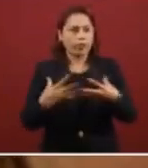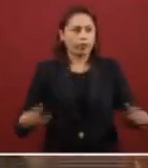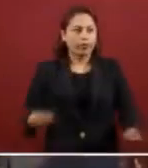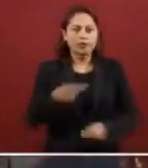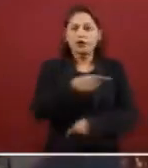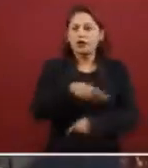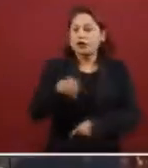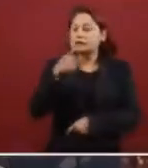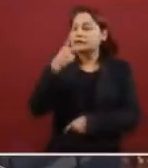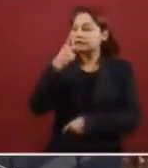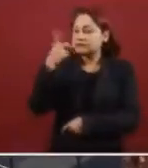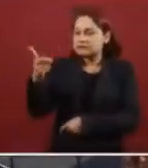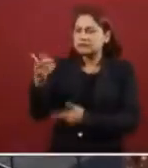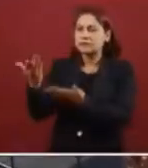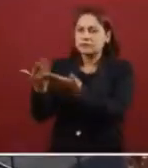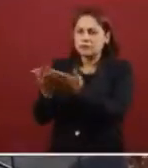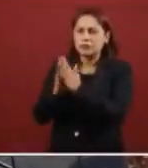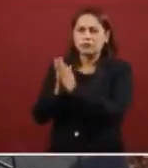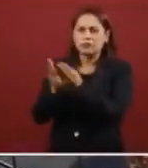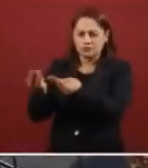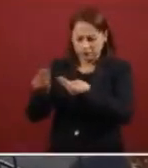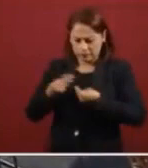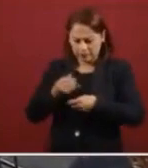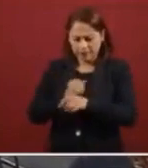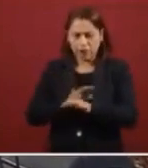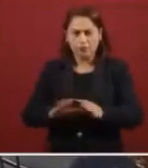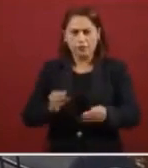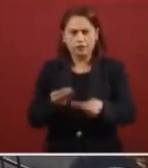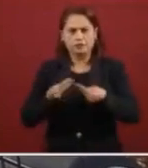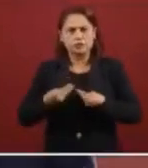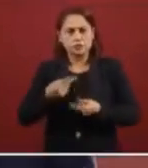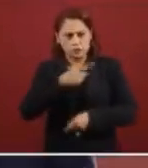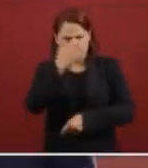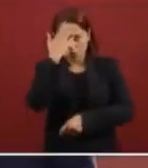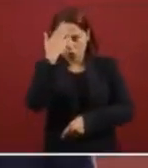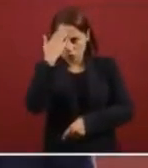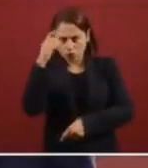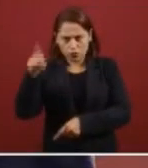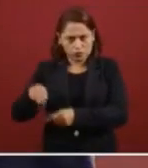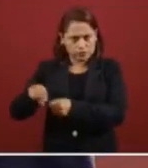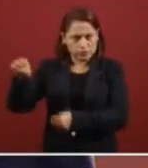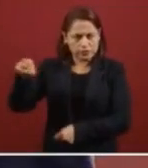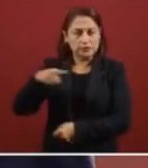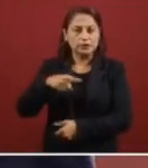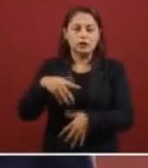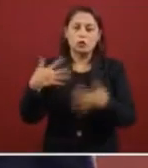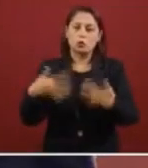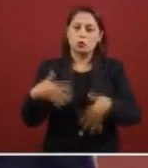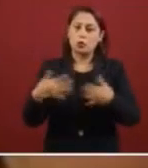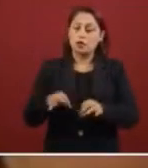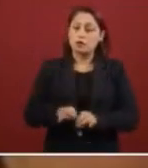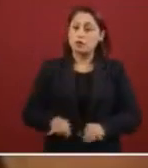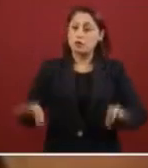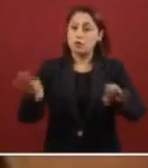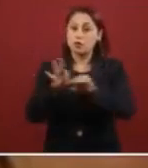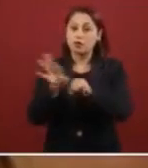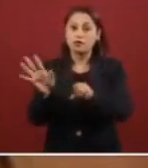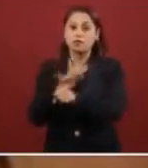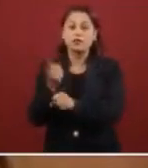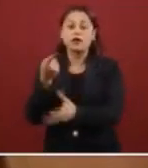perfil. No sé si usted está enterado de esto. Something regarding the children that are missing. Pues es histórico, some